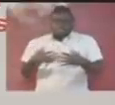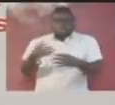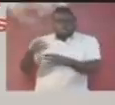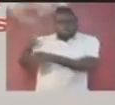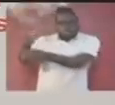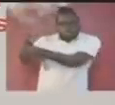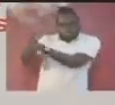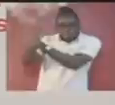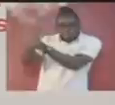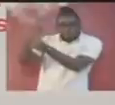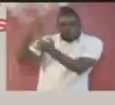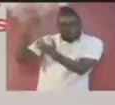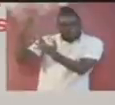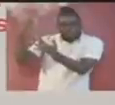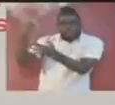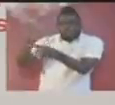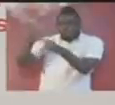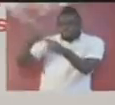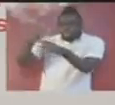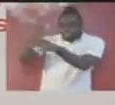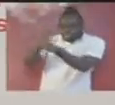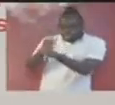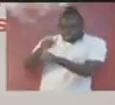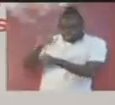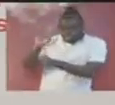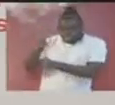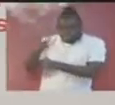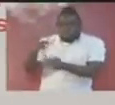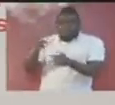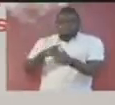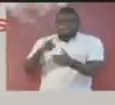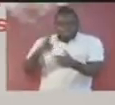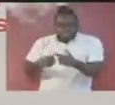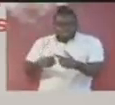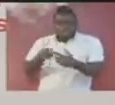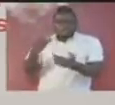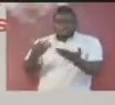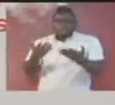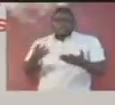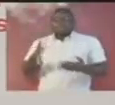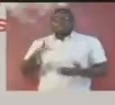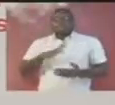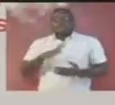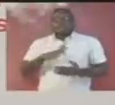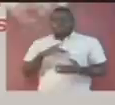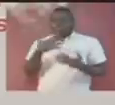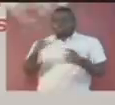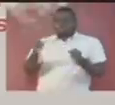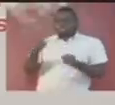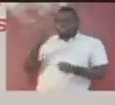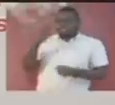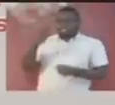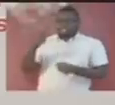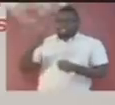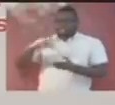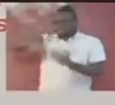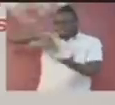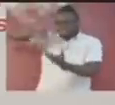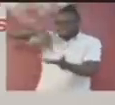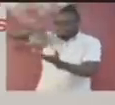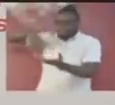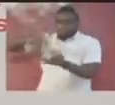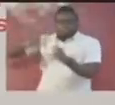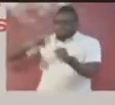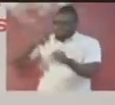show either safety or efficacy in mixing vaccines. There is one clinical trial being